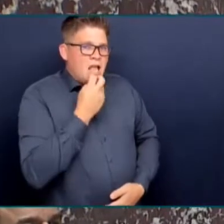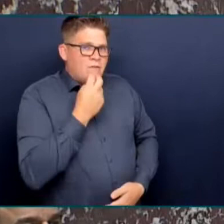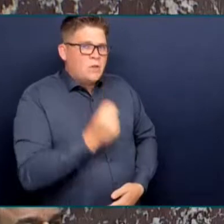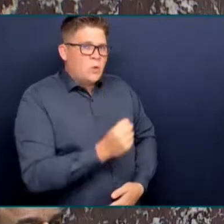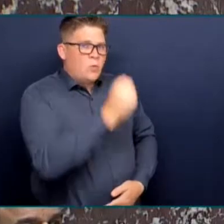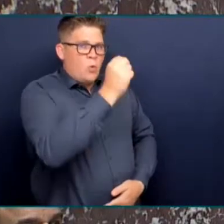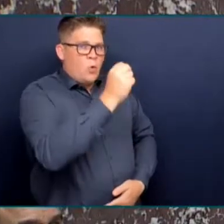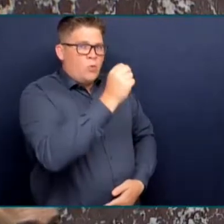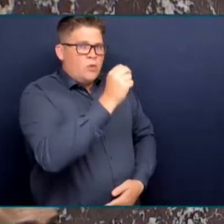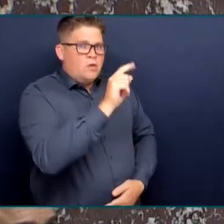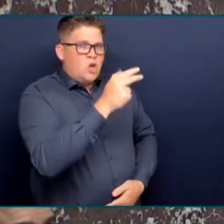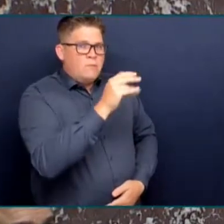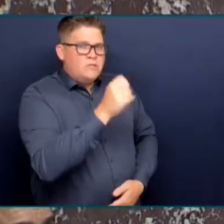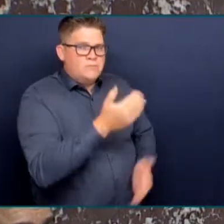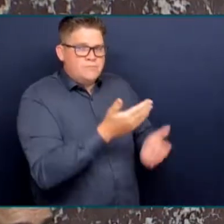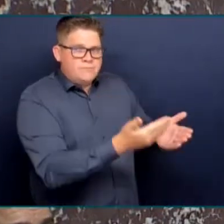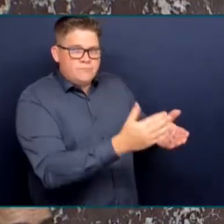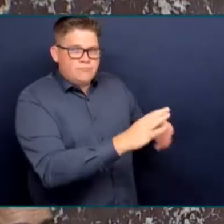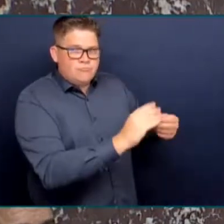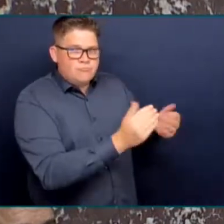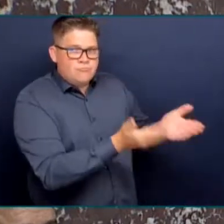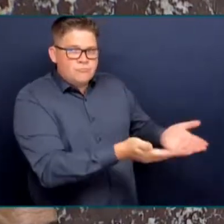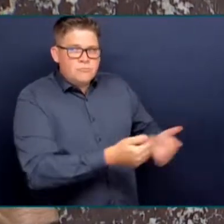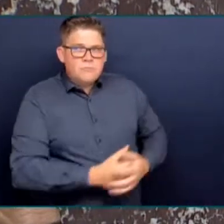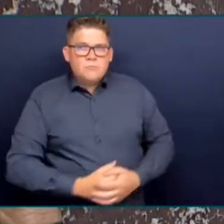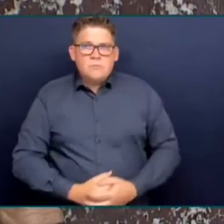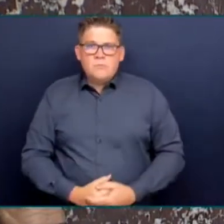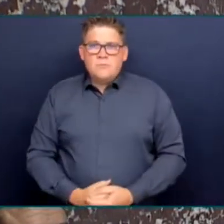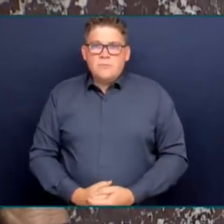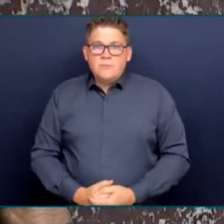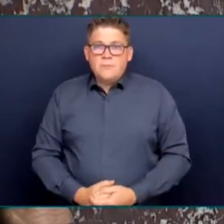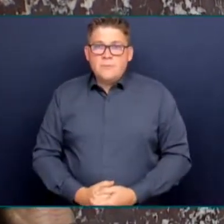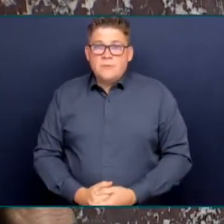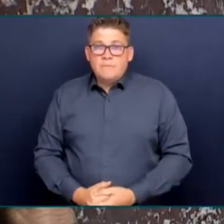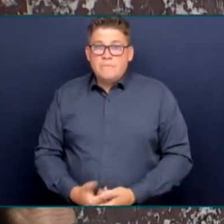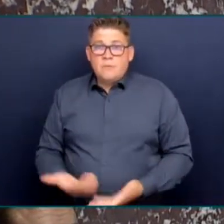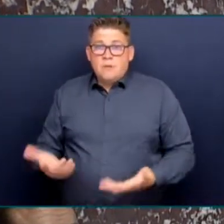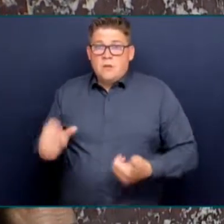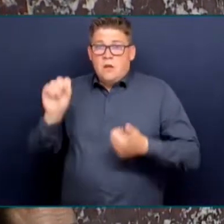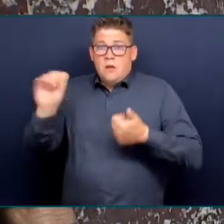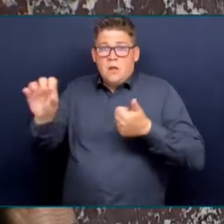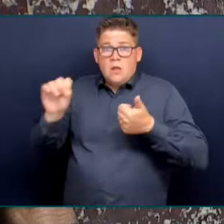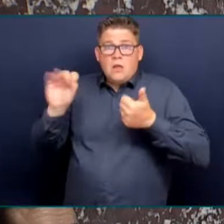to acknowledge that this is what's actually happening in people's everyday lives